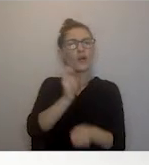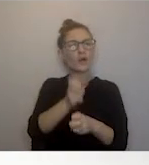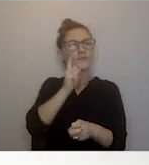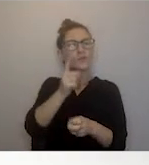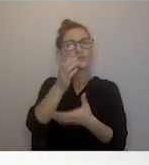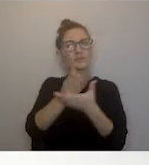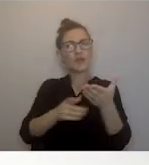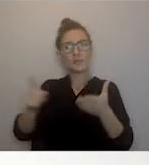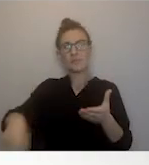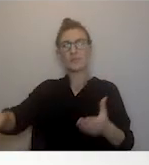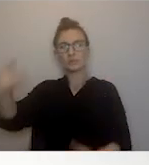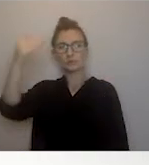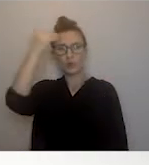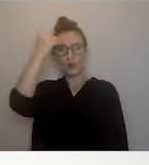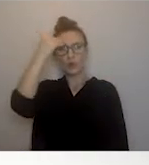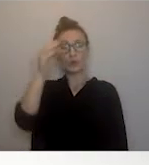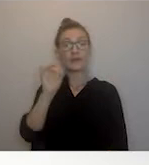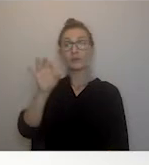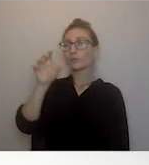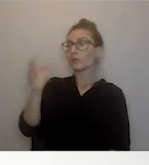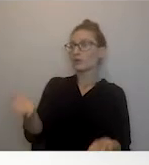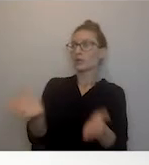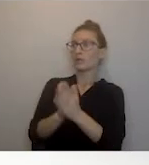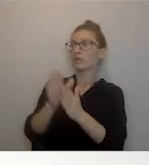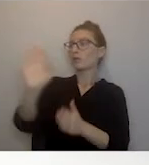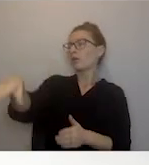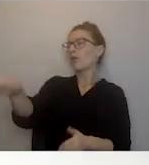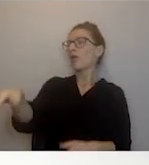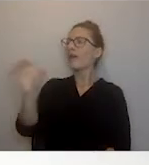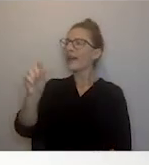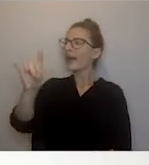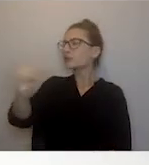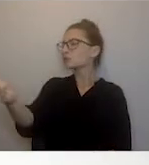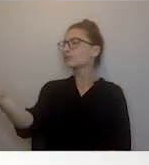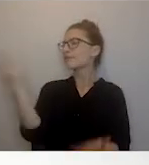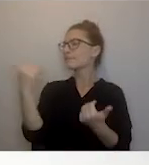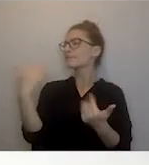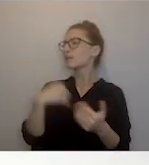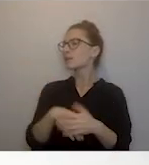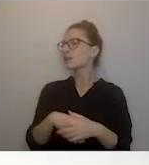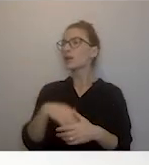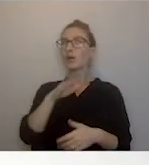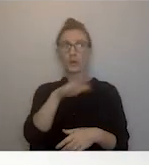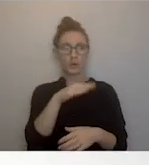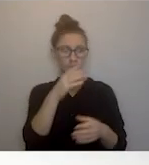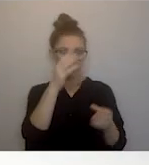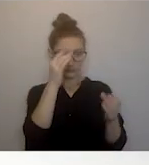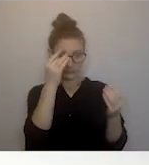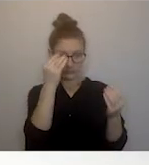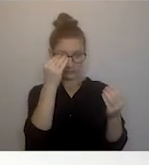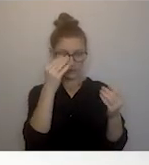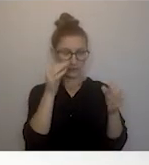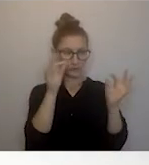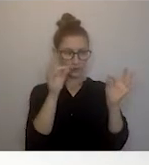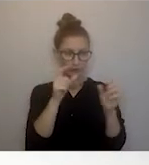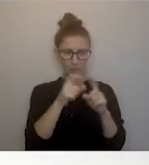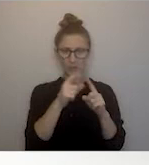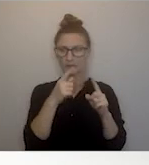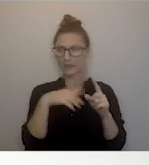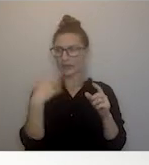to know. If you say, give me some adjectives, people generally are like, okay, so describing words, what am I thinking?